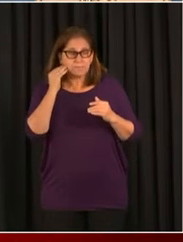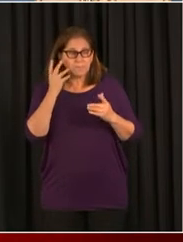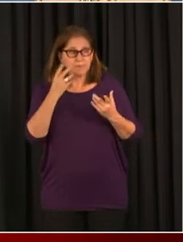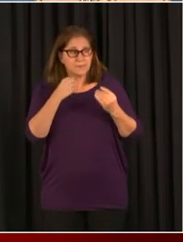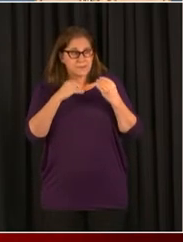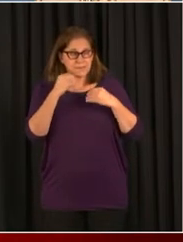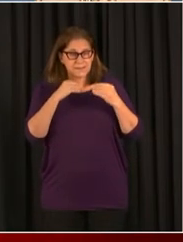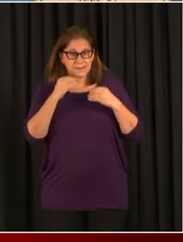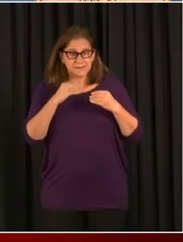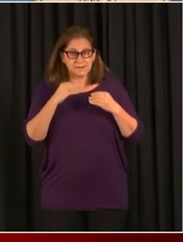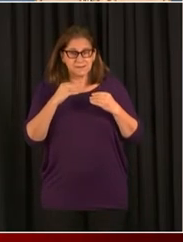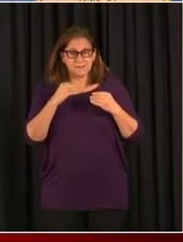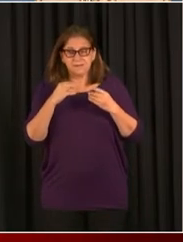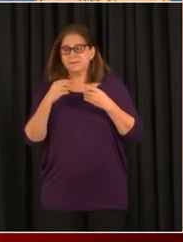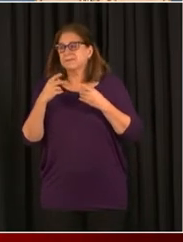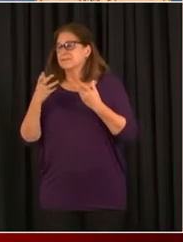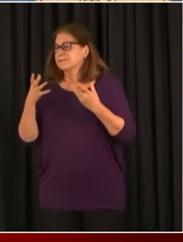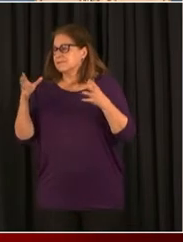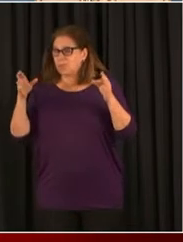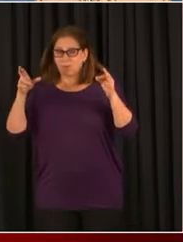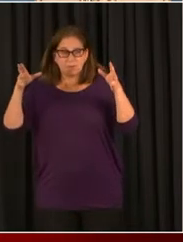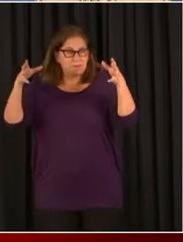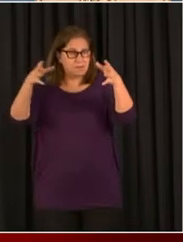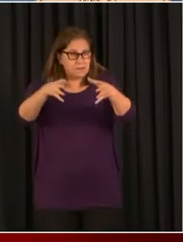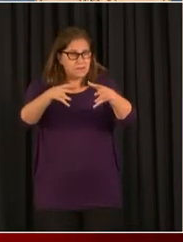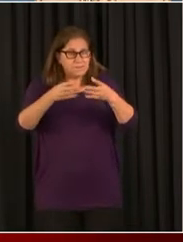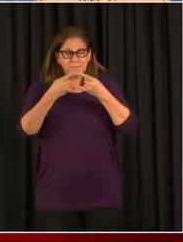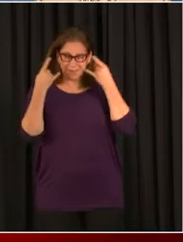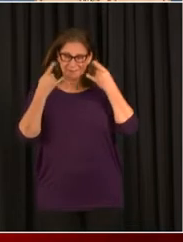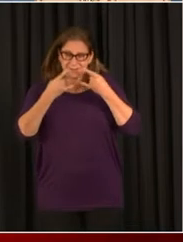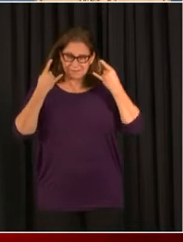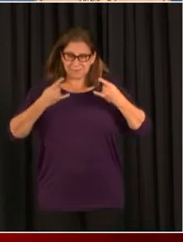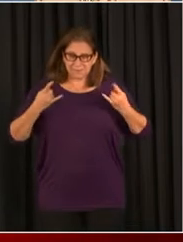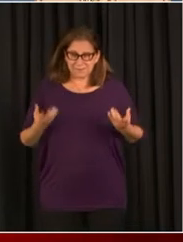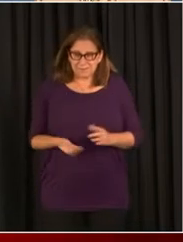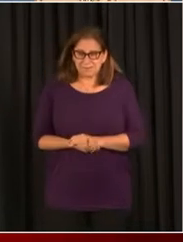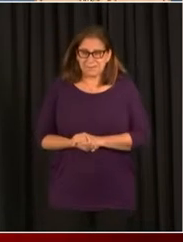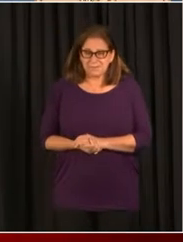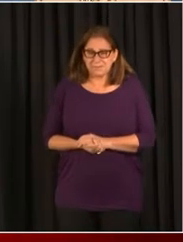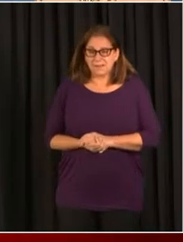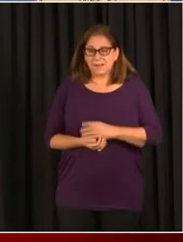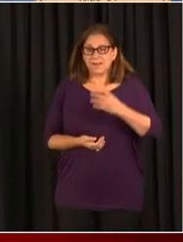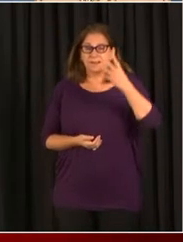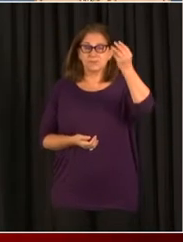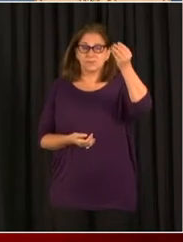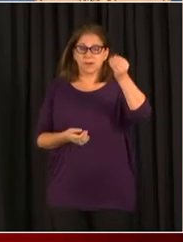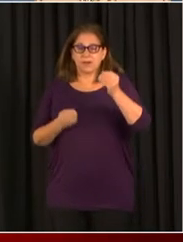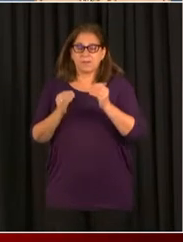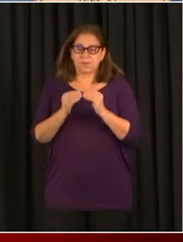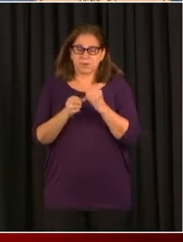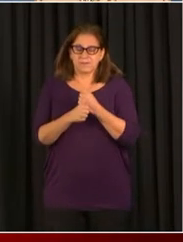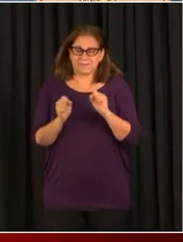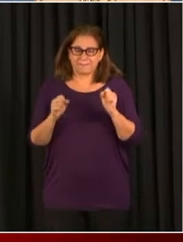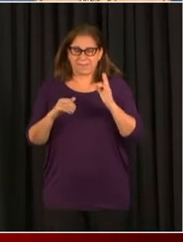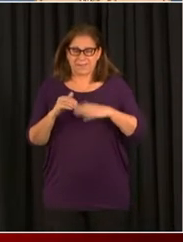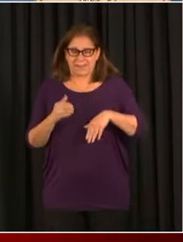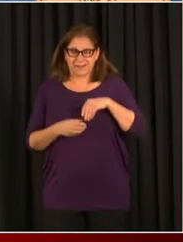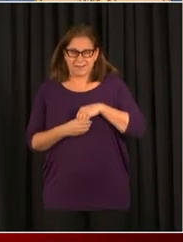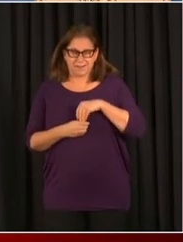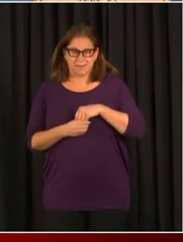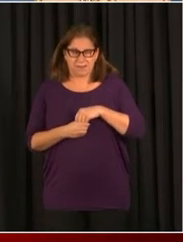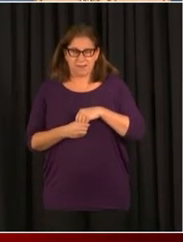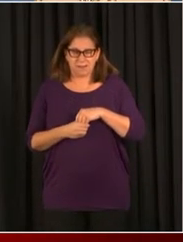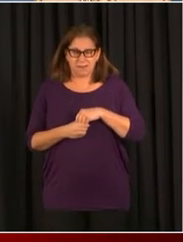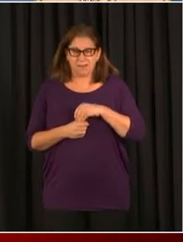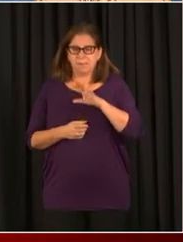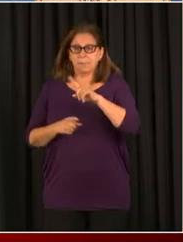outdoor activities are safer than indoor activities, the virus can still spread outdoors. And also